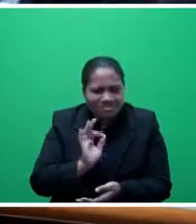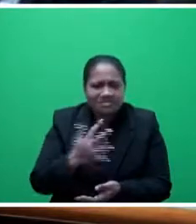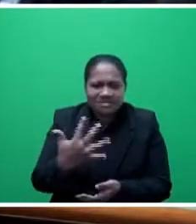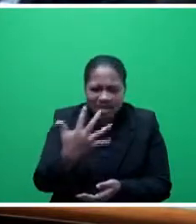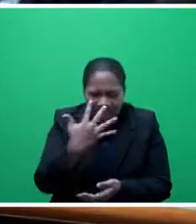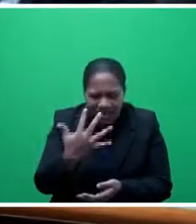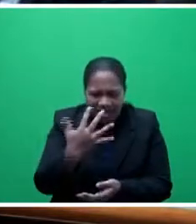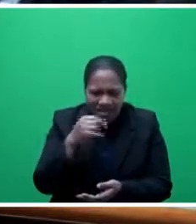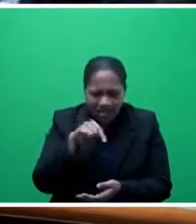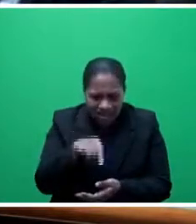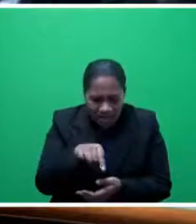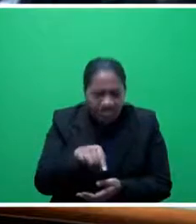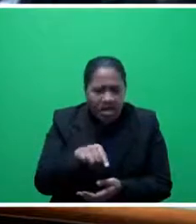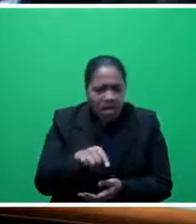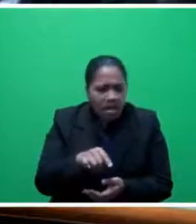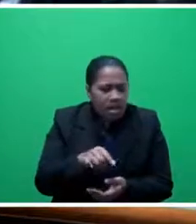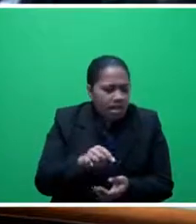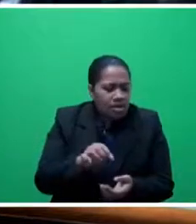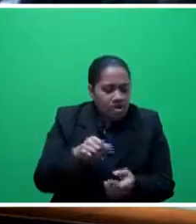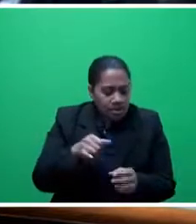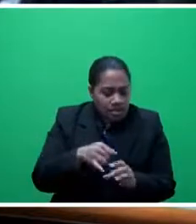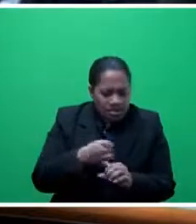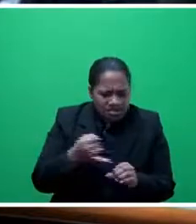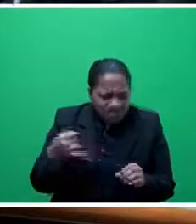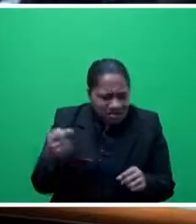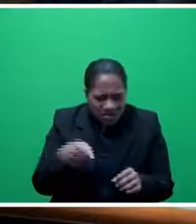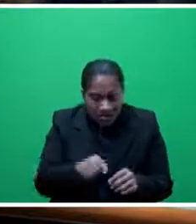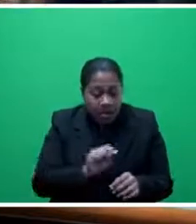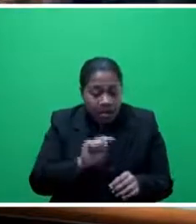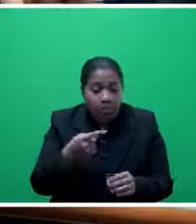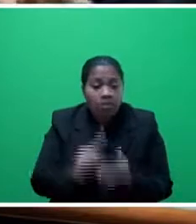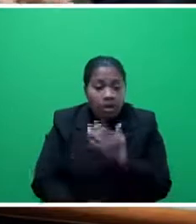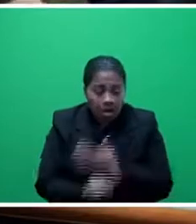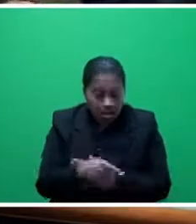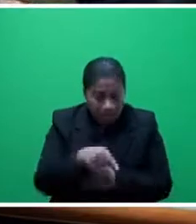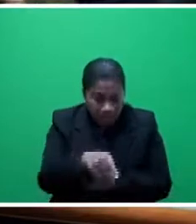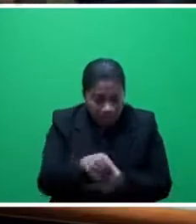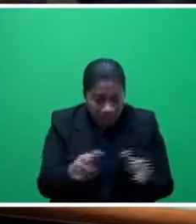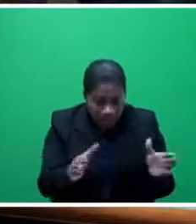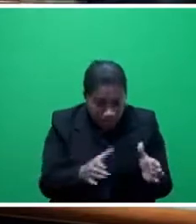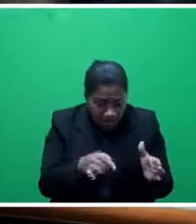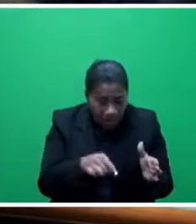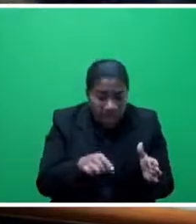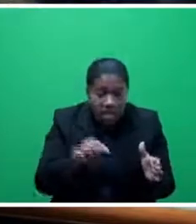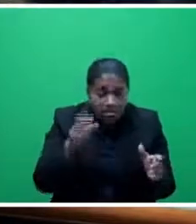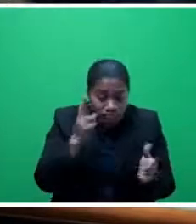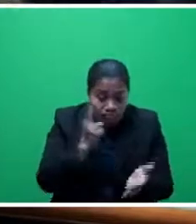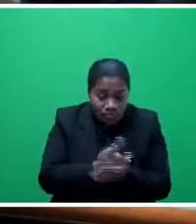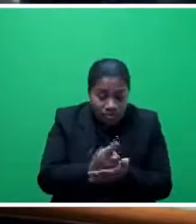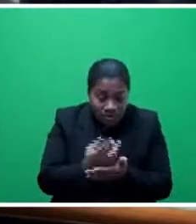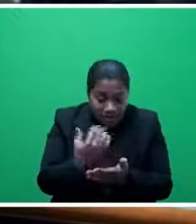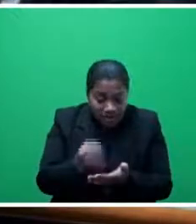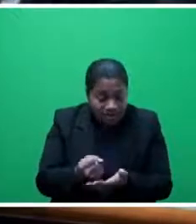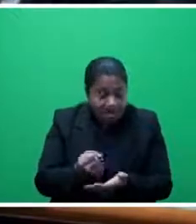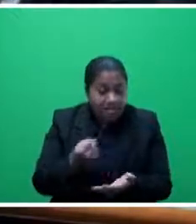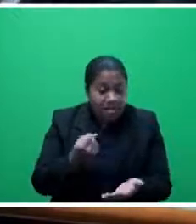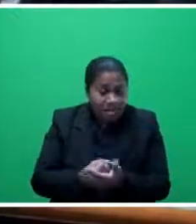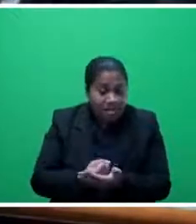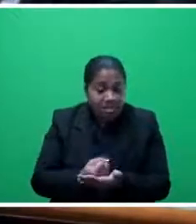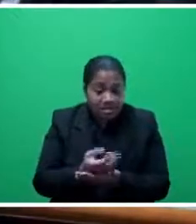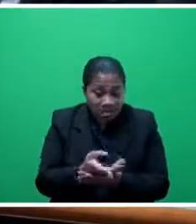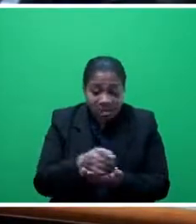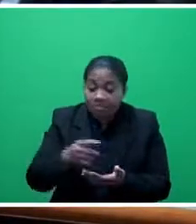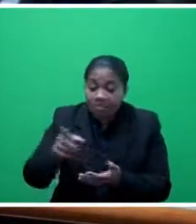still have to have the burden of paying 9% VAT on them. And this is the government which promised the people